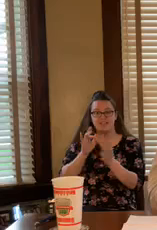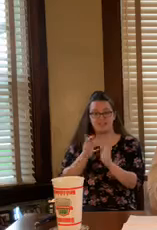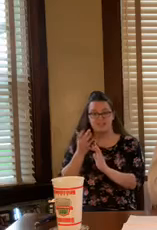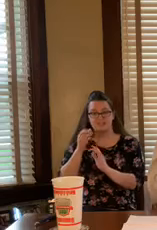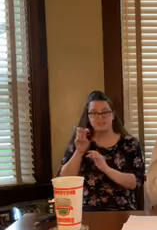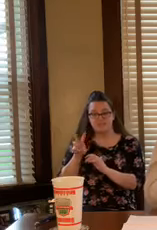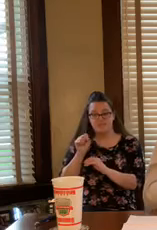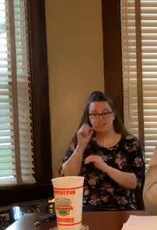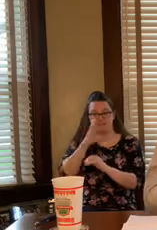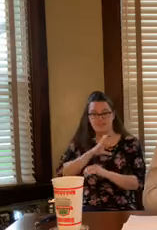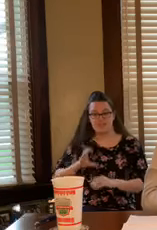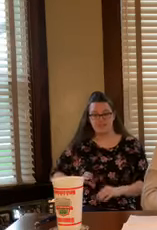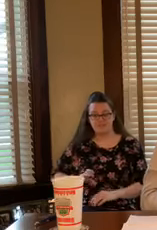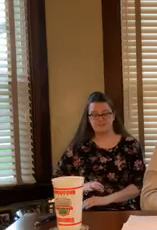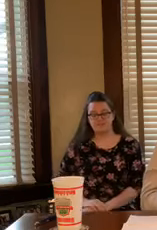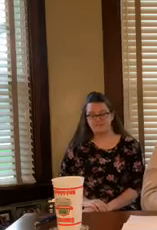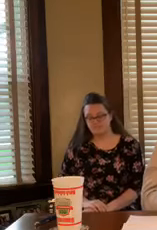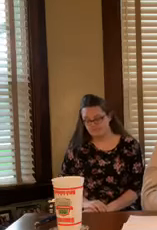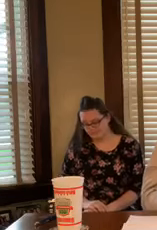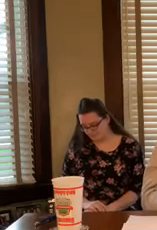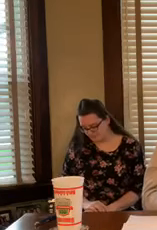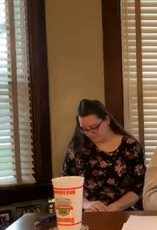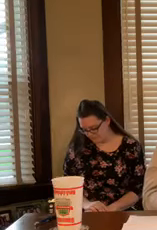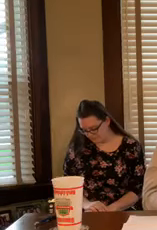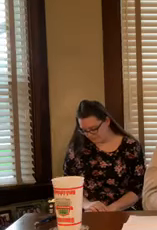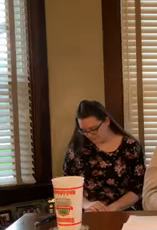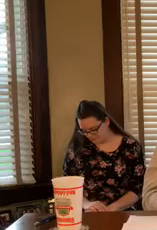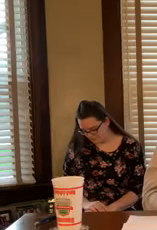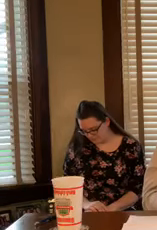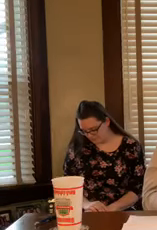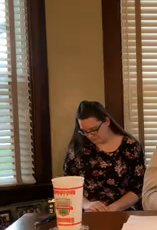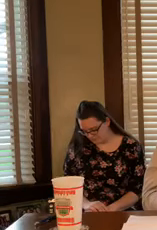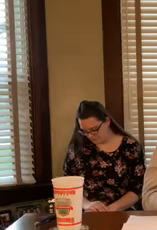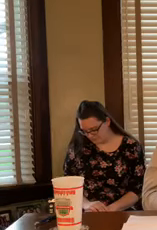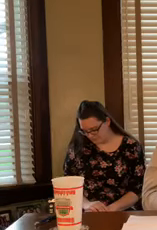Christ. But what's interesting about that scripture is,